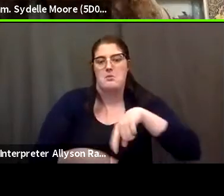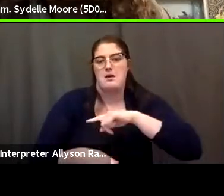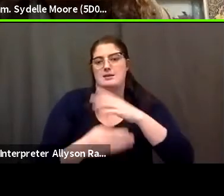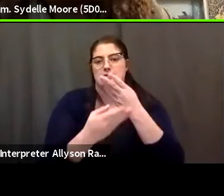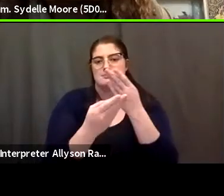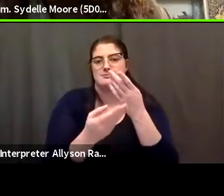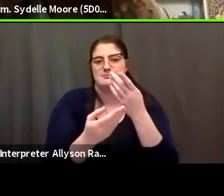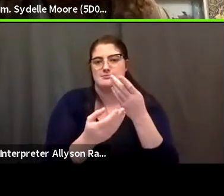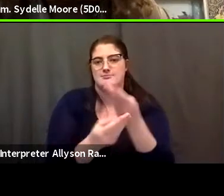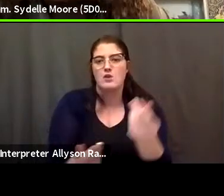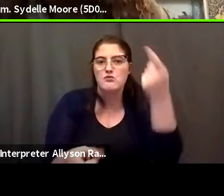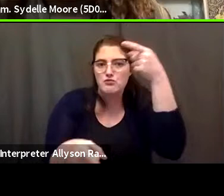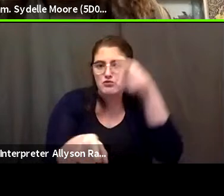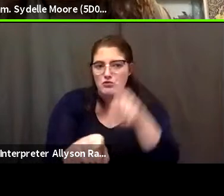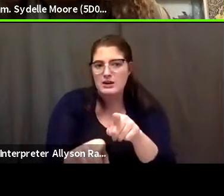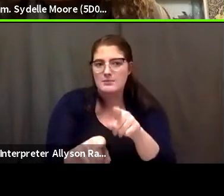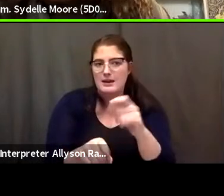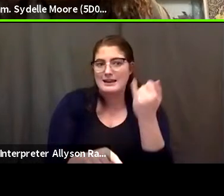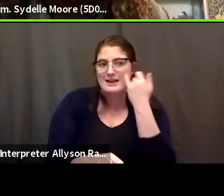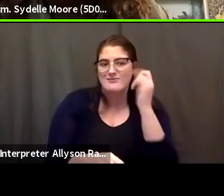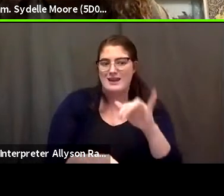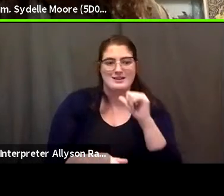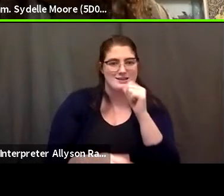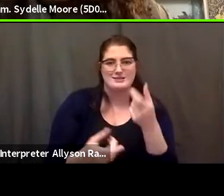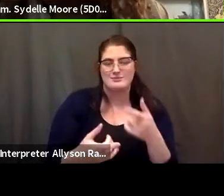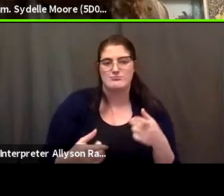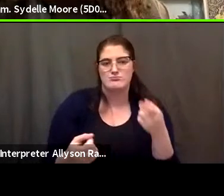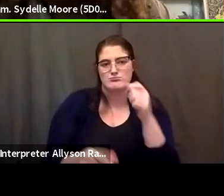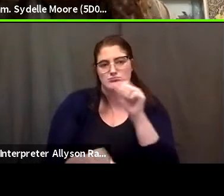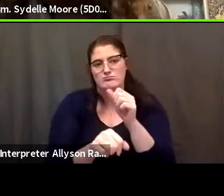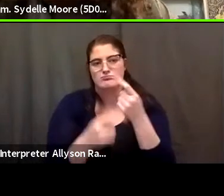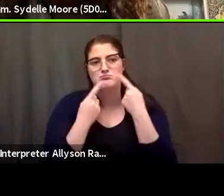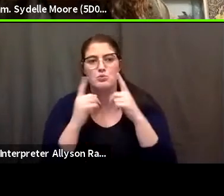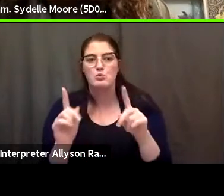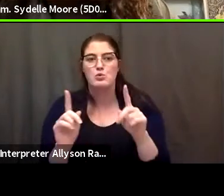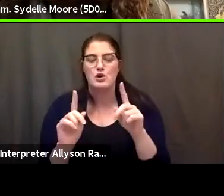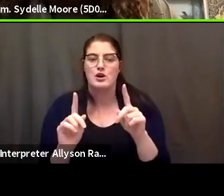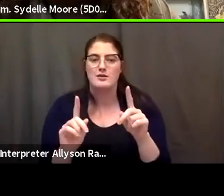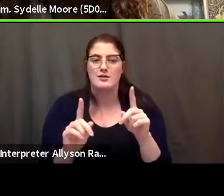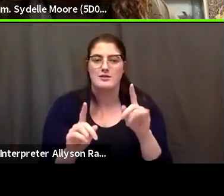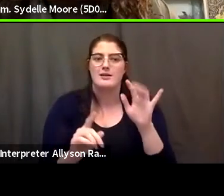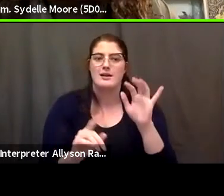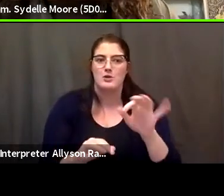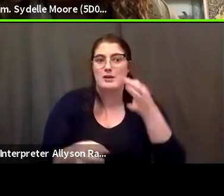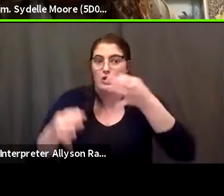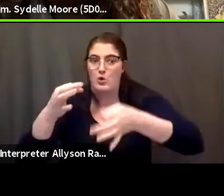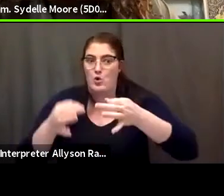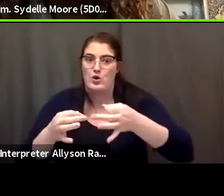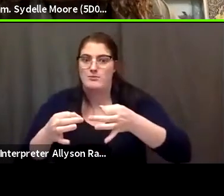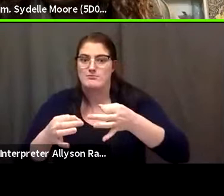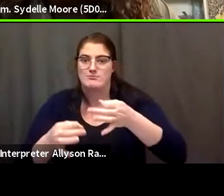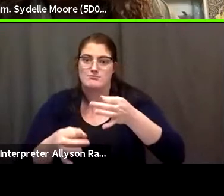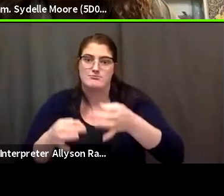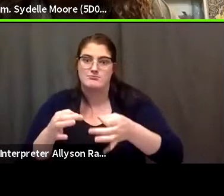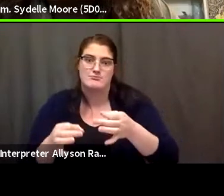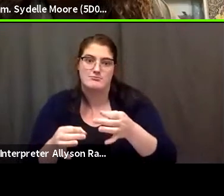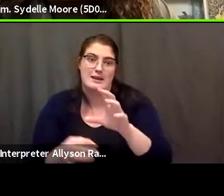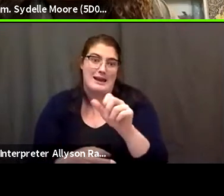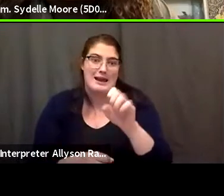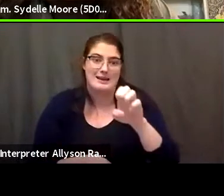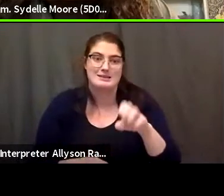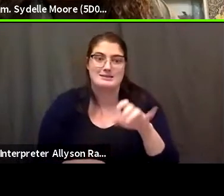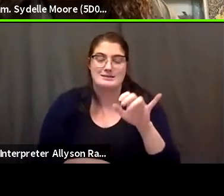basically like a full-on hearing. And it works like a court hearing works. And we would try to either iron out